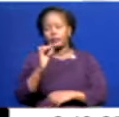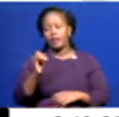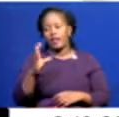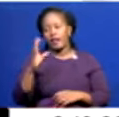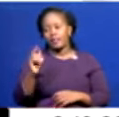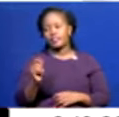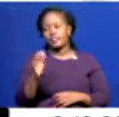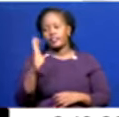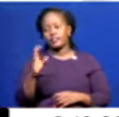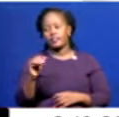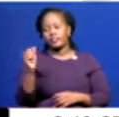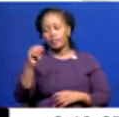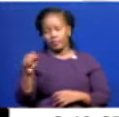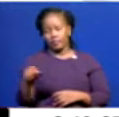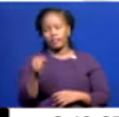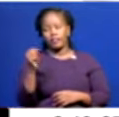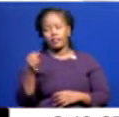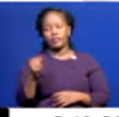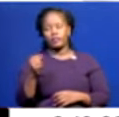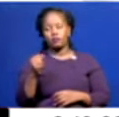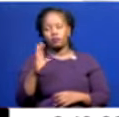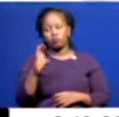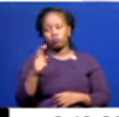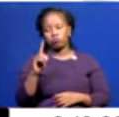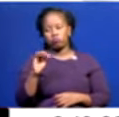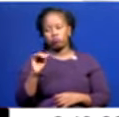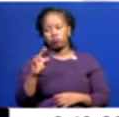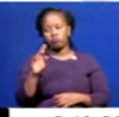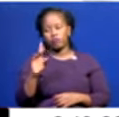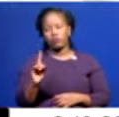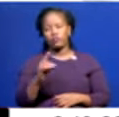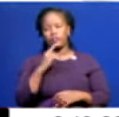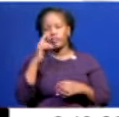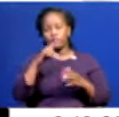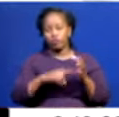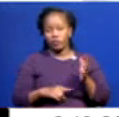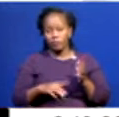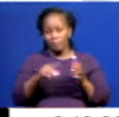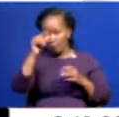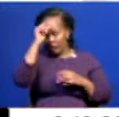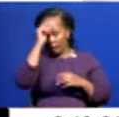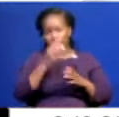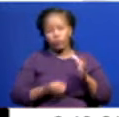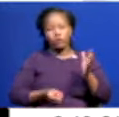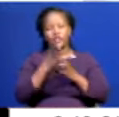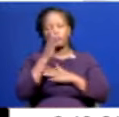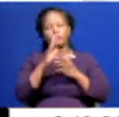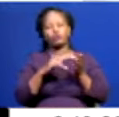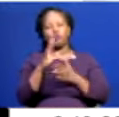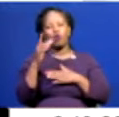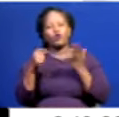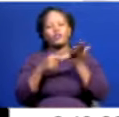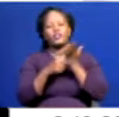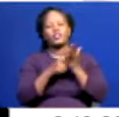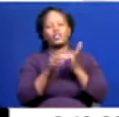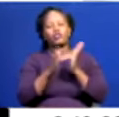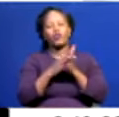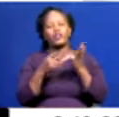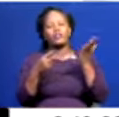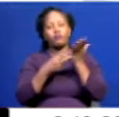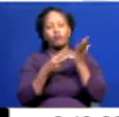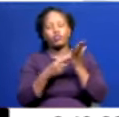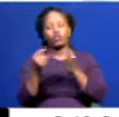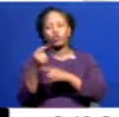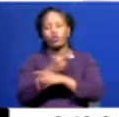Communication and the Digital Economy Cabinet Secretary Eliud further said the government will establish technical and vocational education and